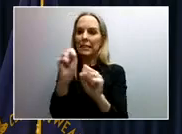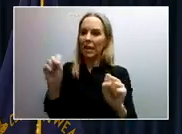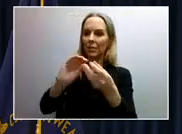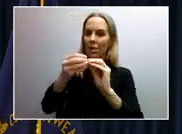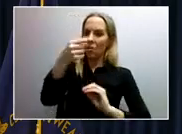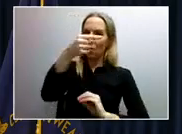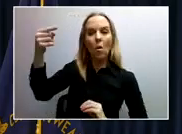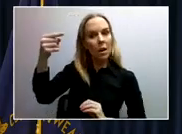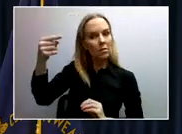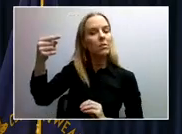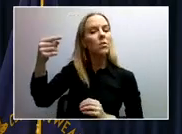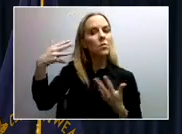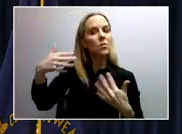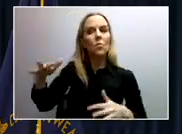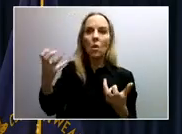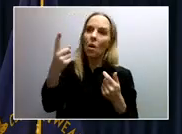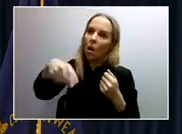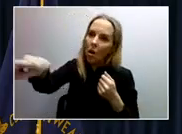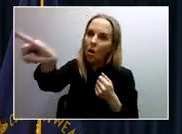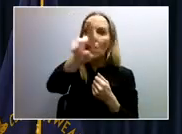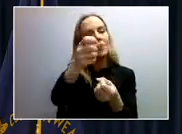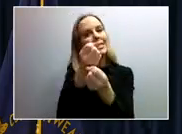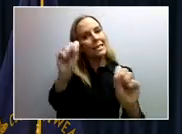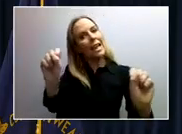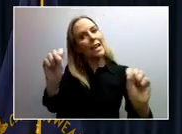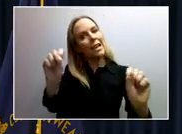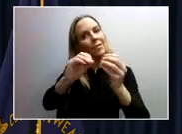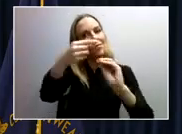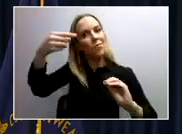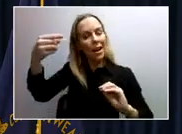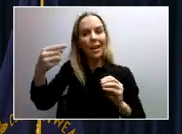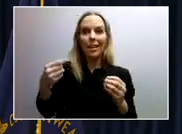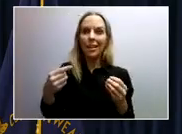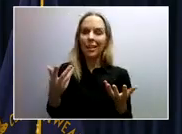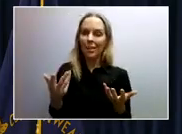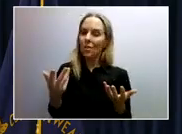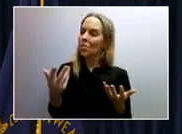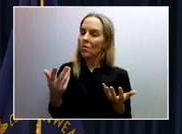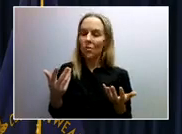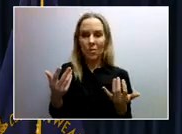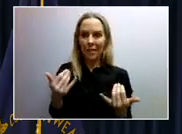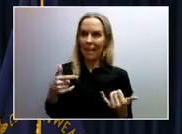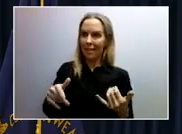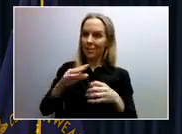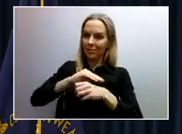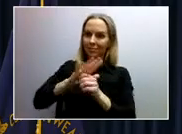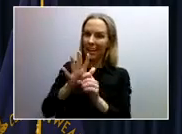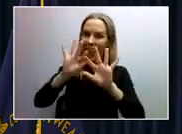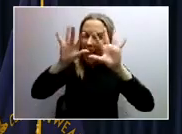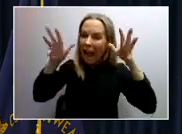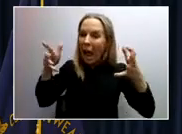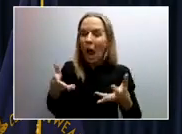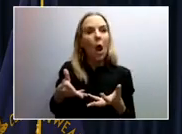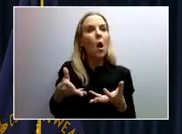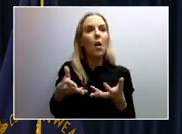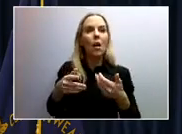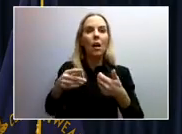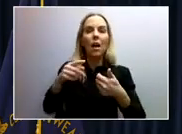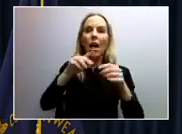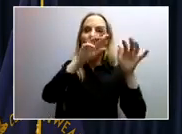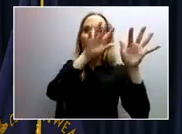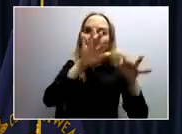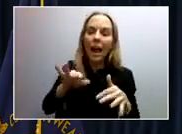all of you out there to be safe. We haven't gotten through this much of a pandemic, of ice storms, of snowstorms, and